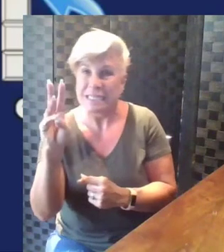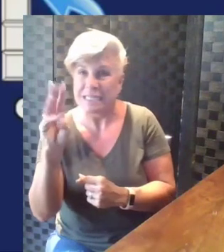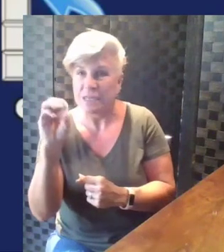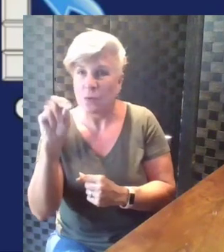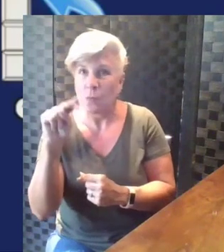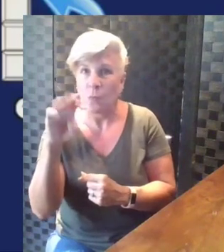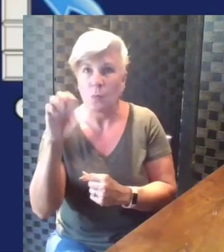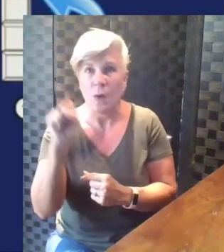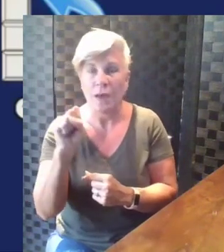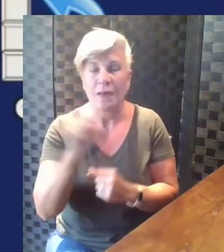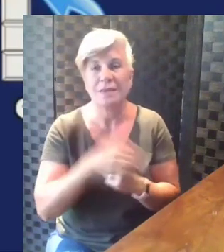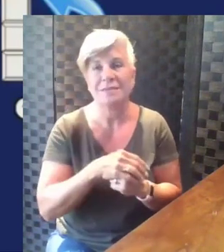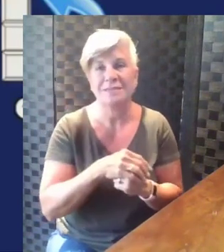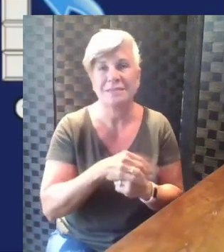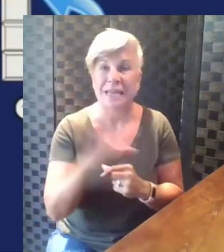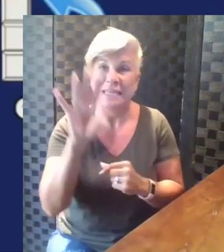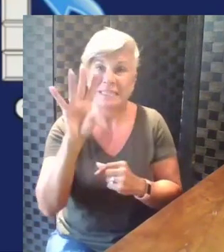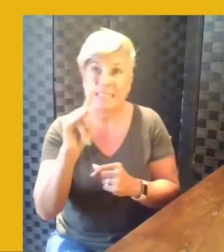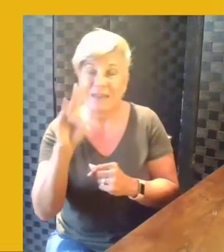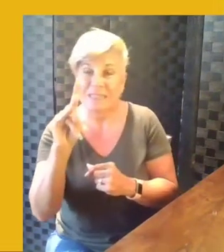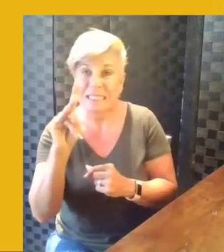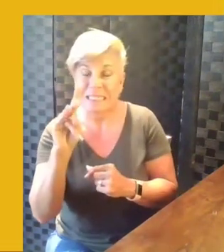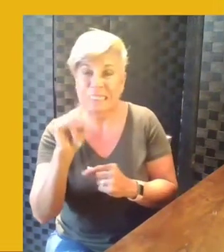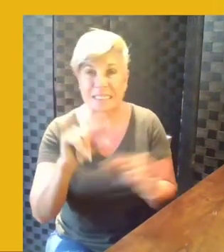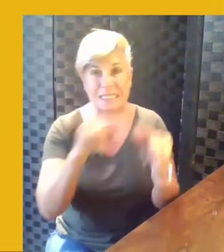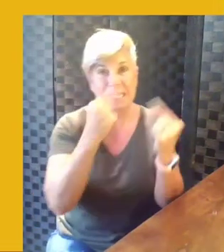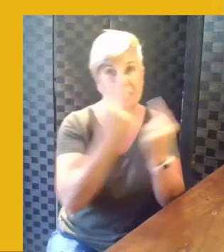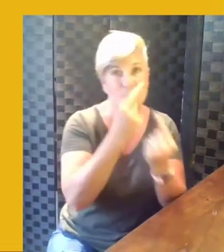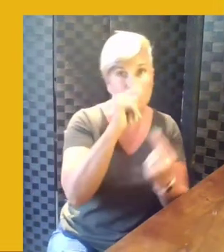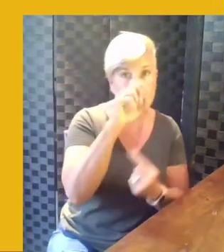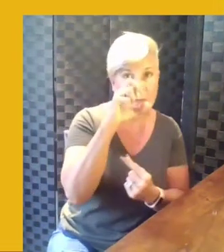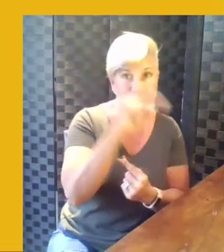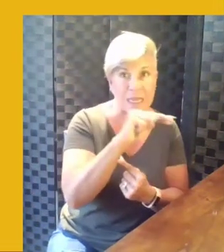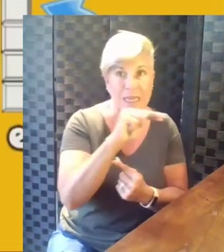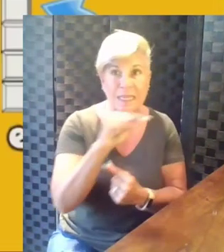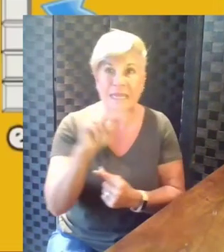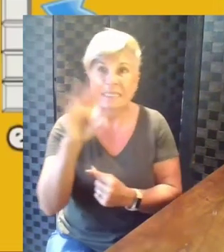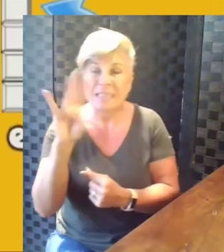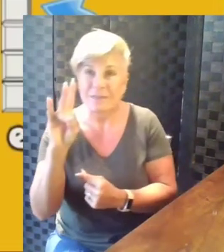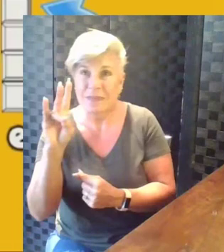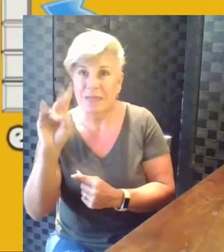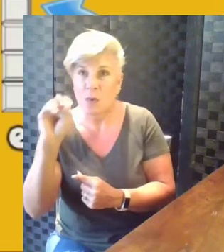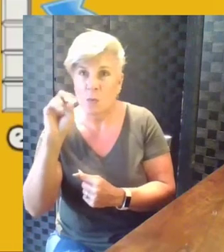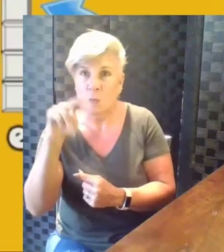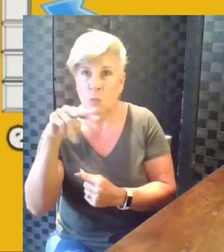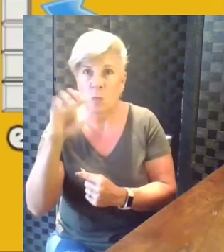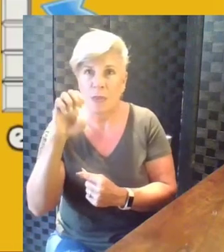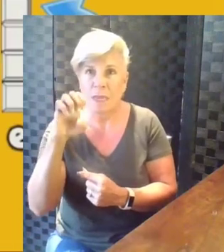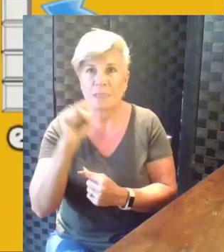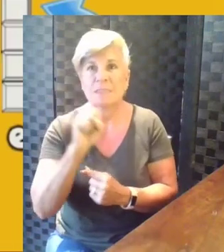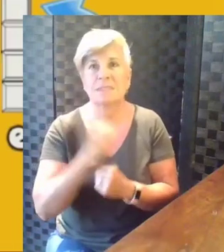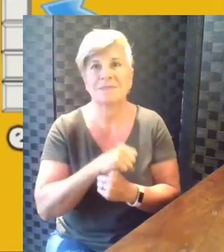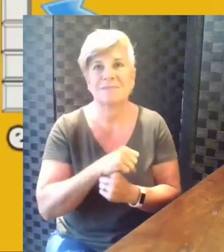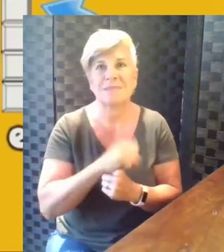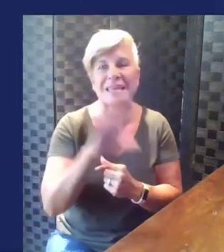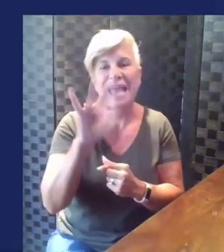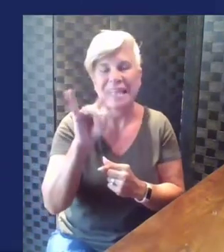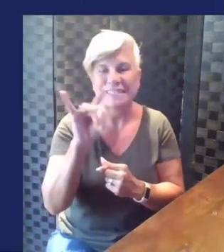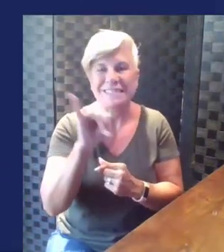and 6 extra ones. 17 is a group of 10 and 7 extra